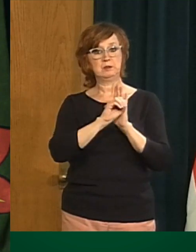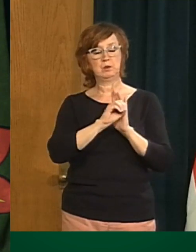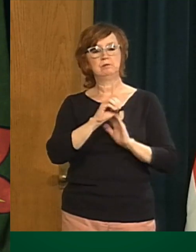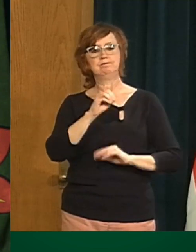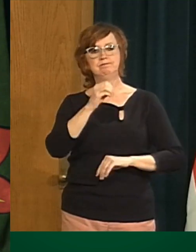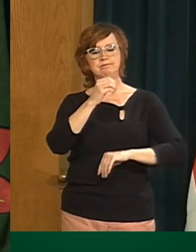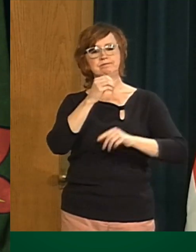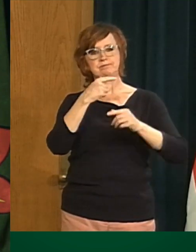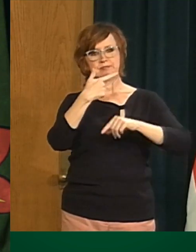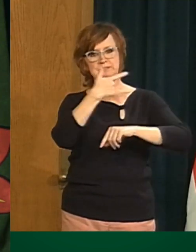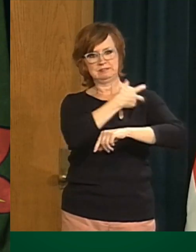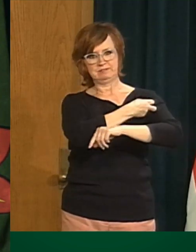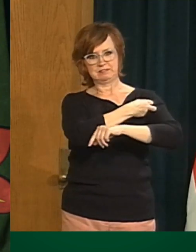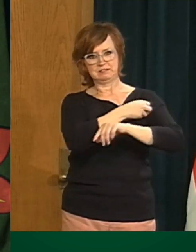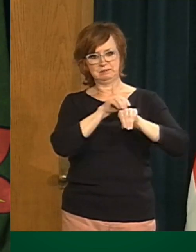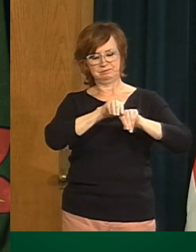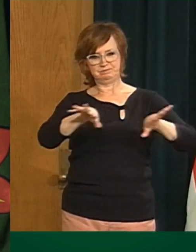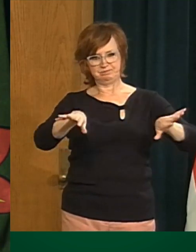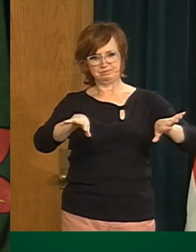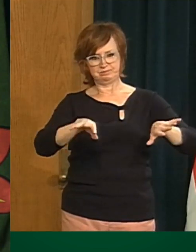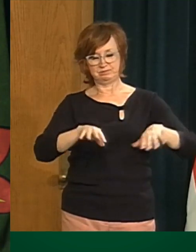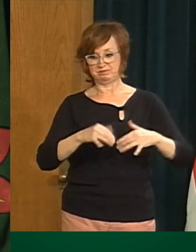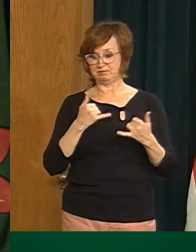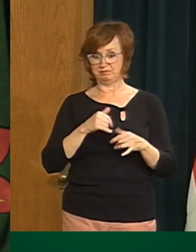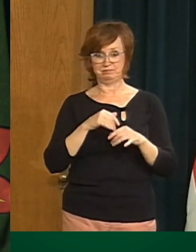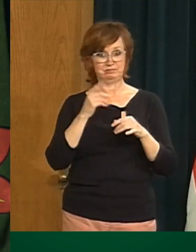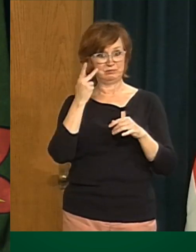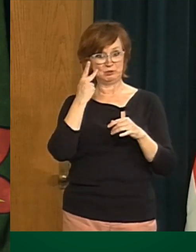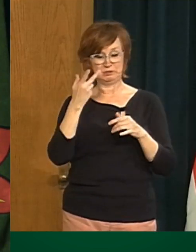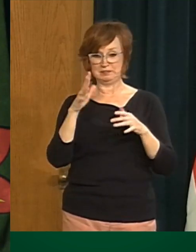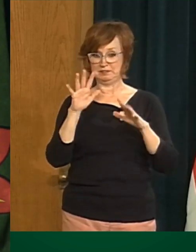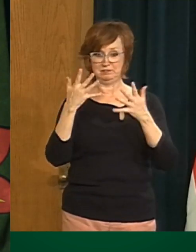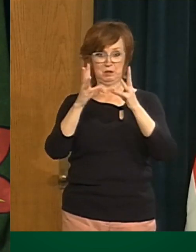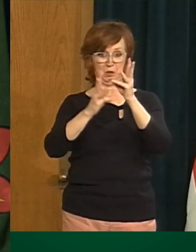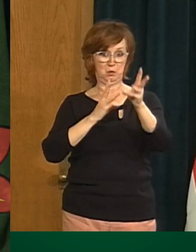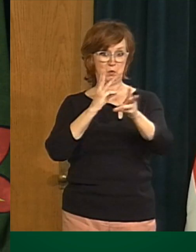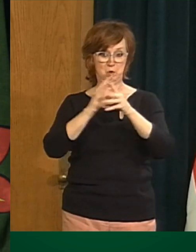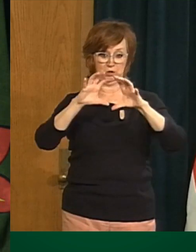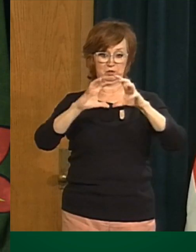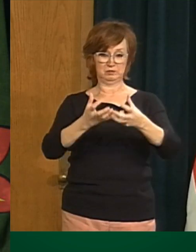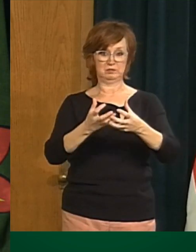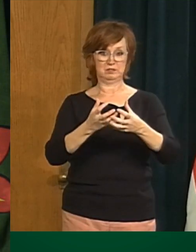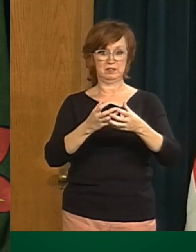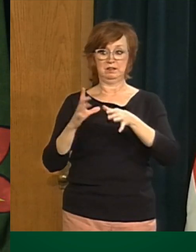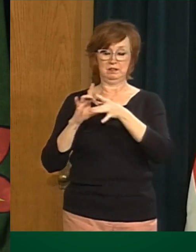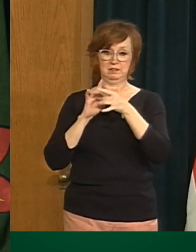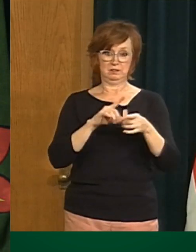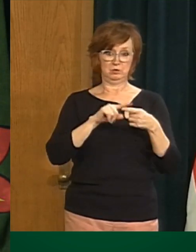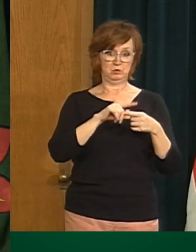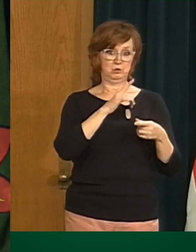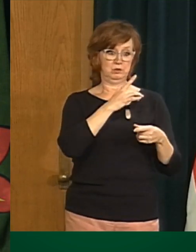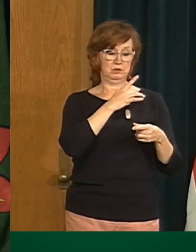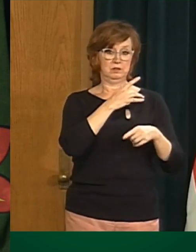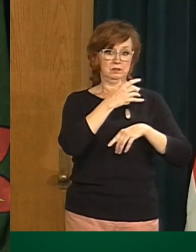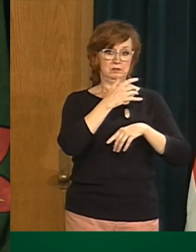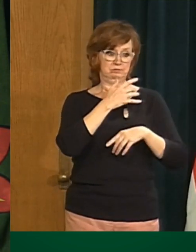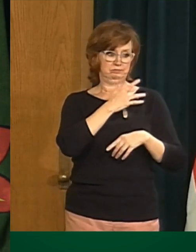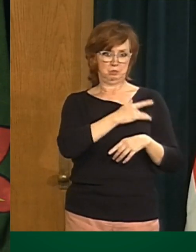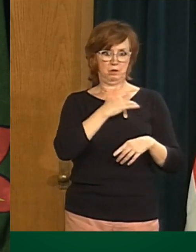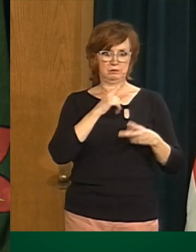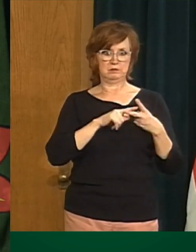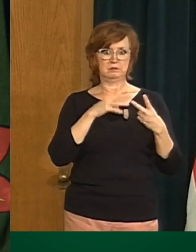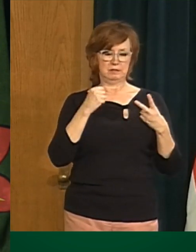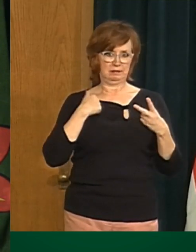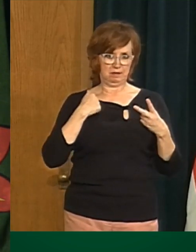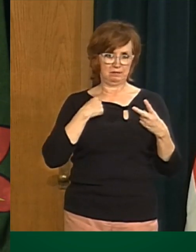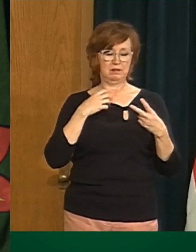yet, as we've seen this spread around the world virtually, and it is now in our country, in our province, and we should assume it's